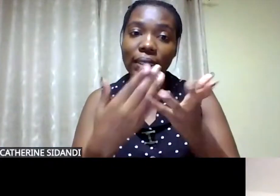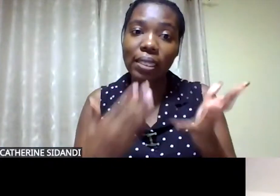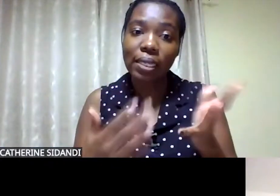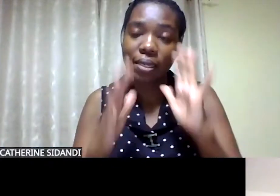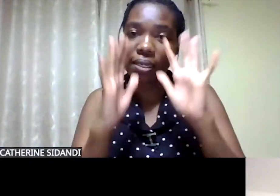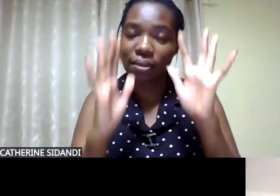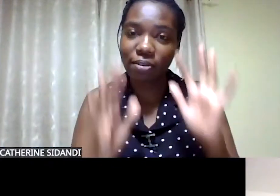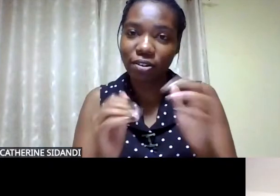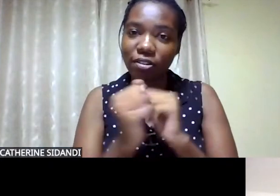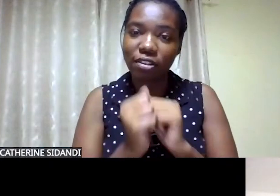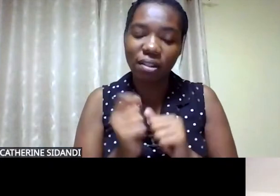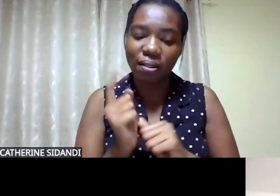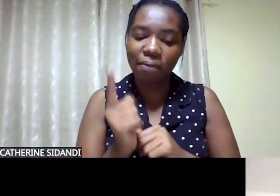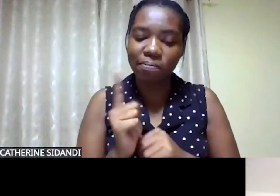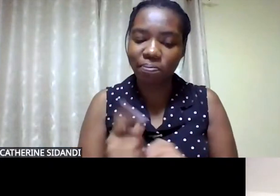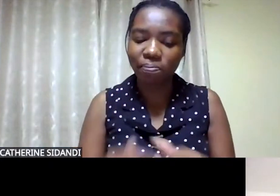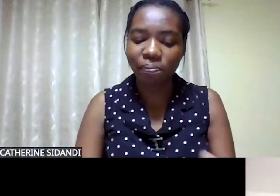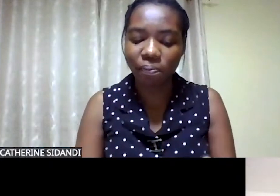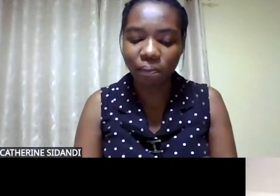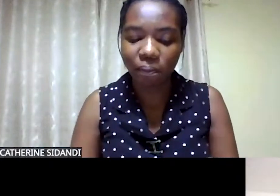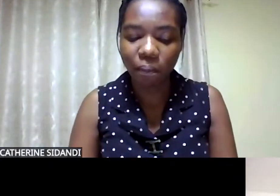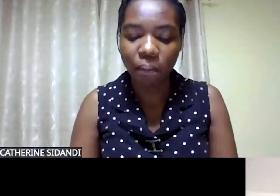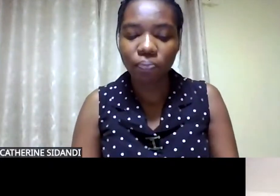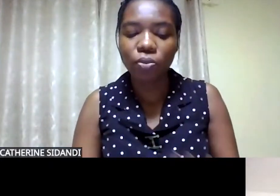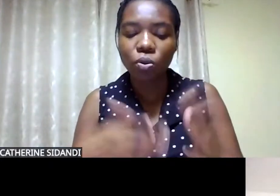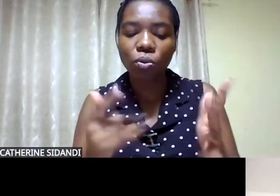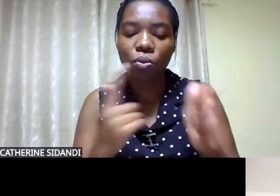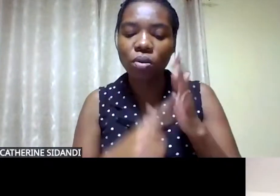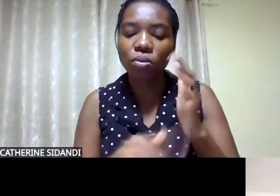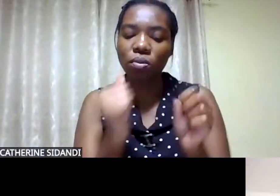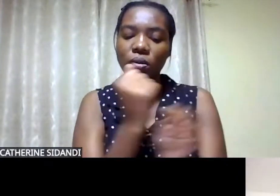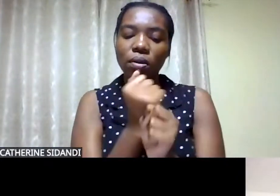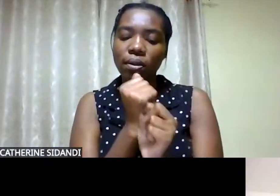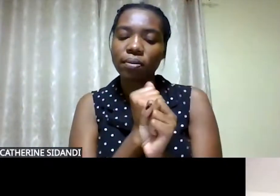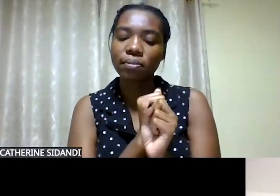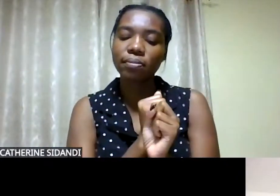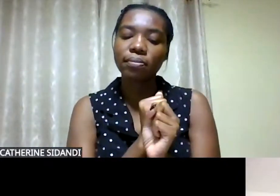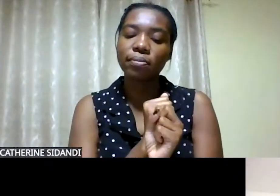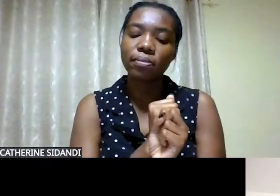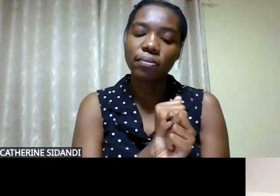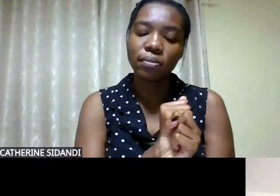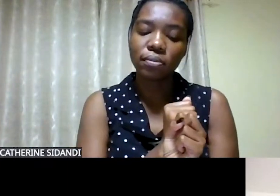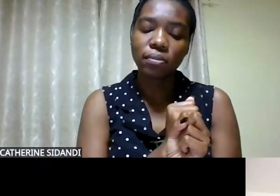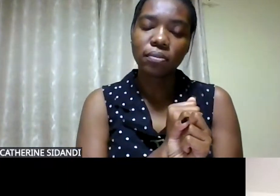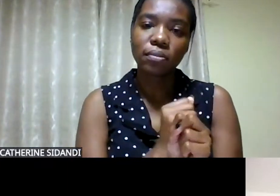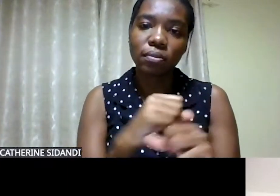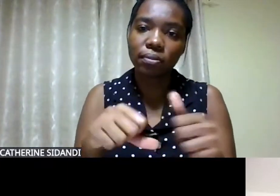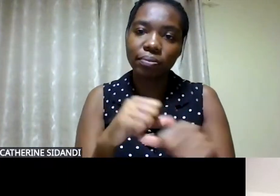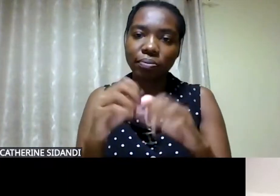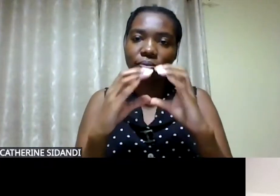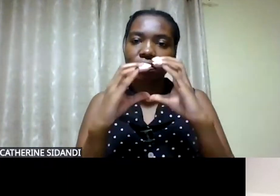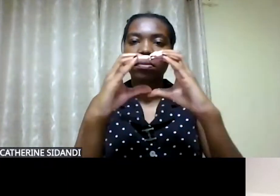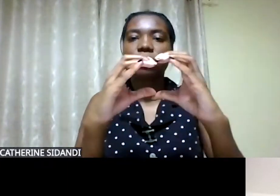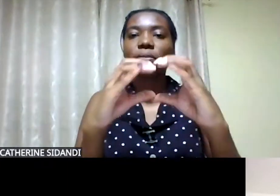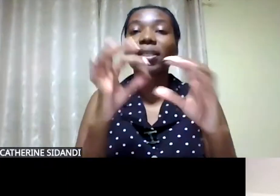this, or rather what has worked on my side so far, is the coaching bit. If you are